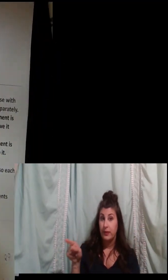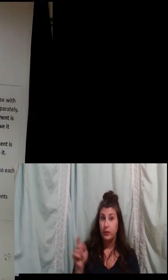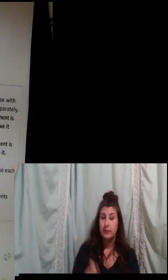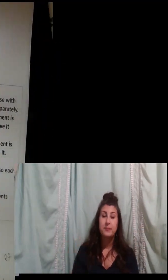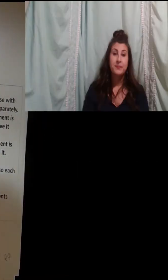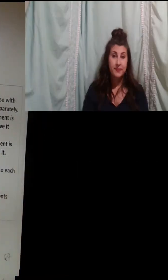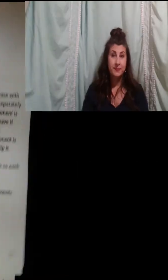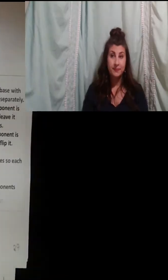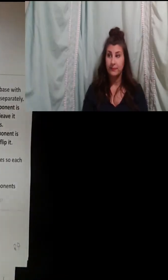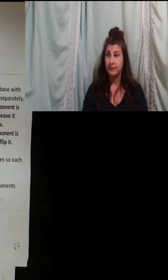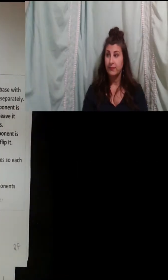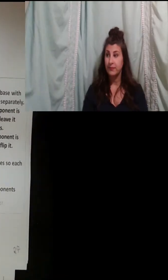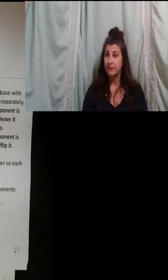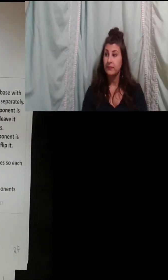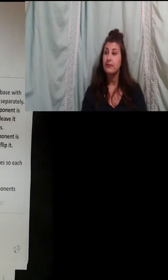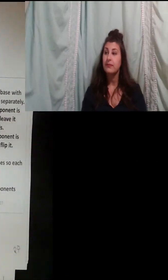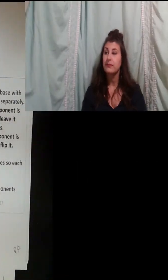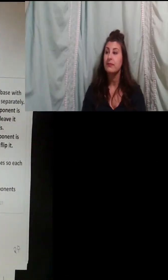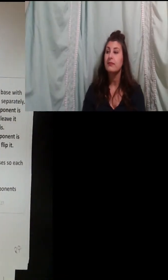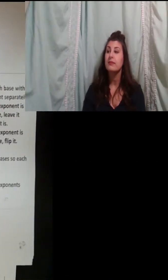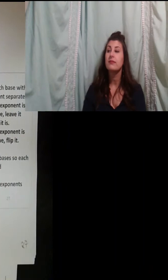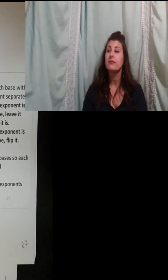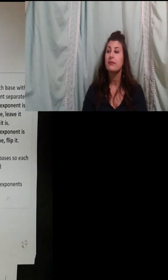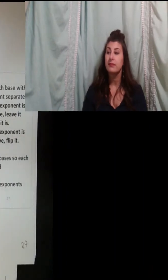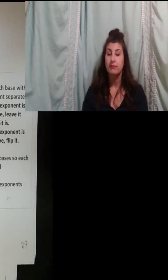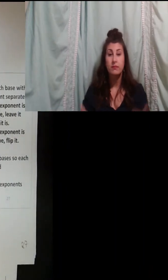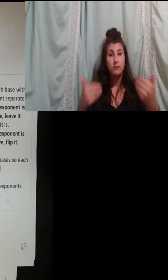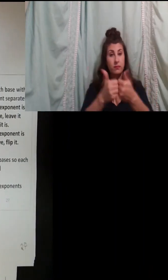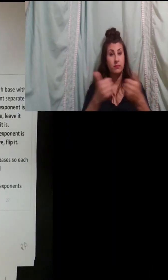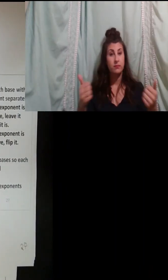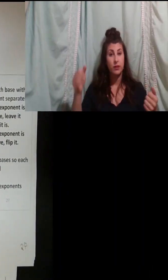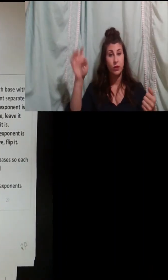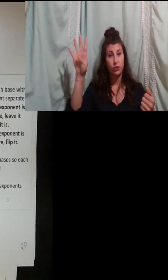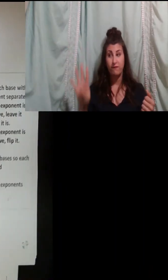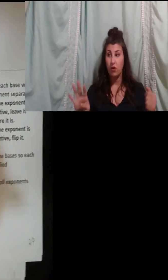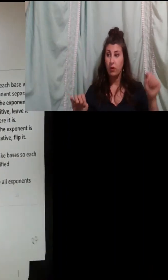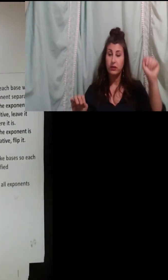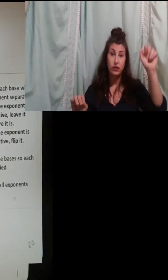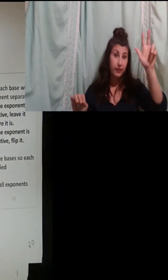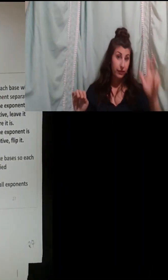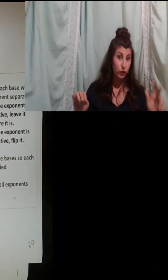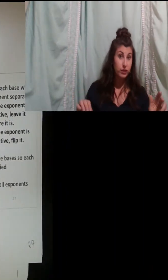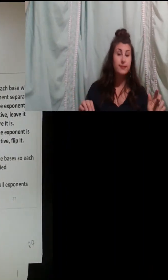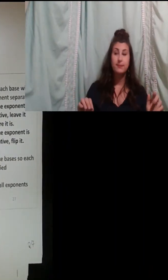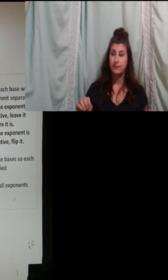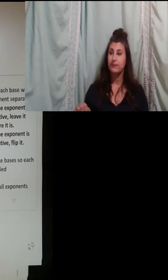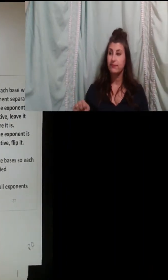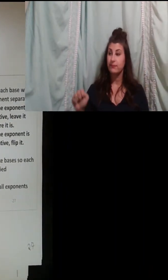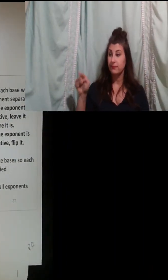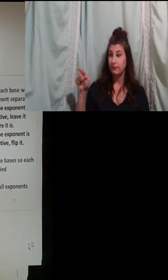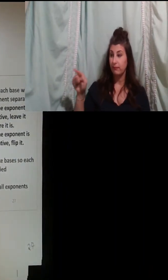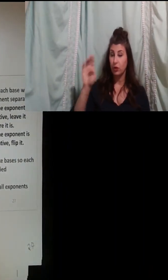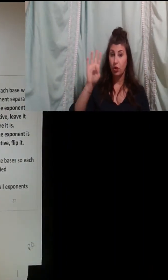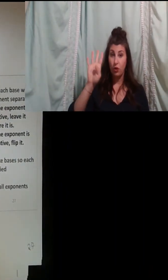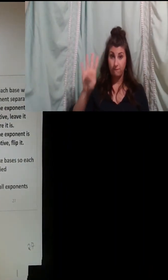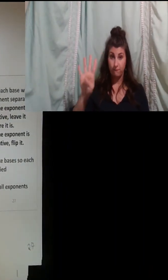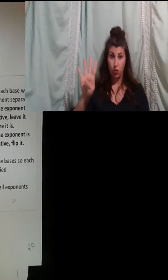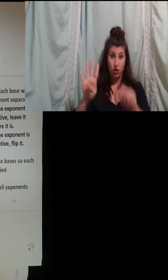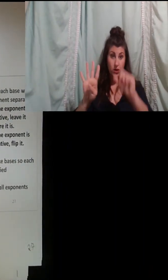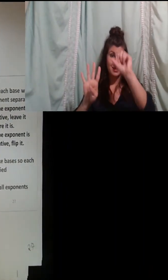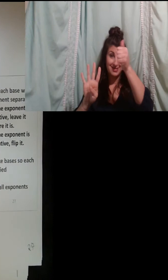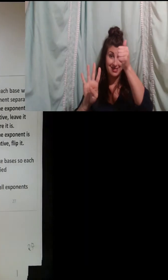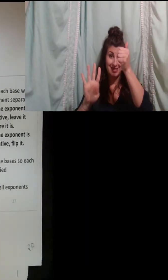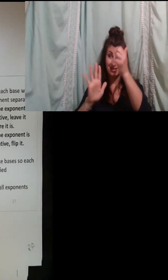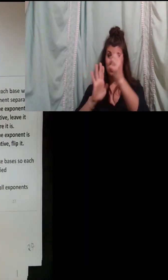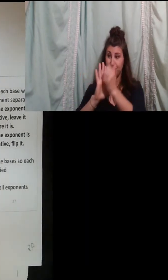Okay, now let's look at this one. I'm going to look at that one, and then I'm going to look at this one. Okay, here I have